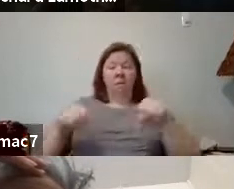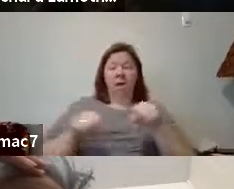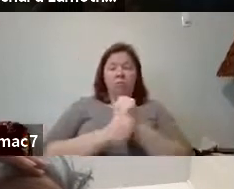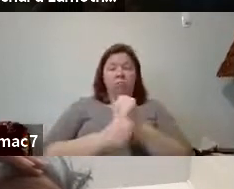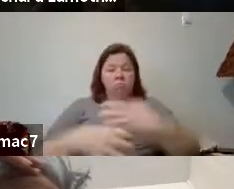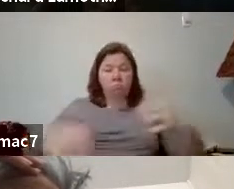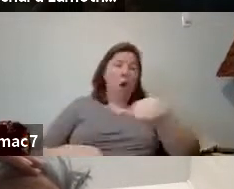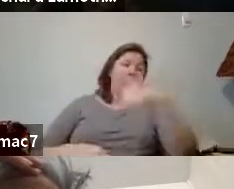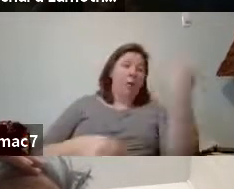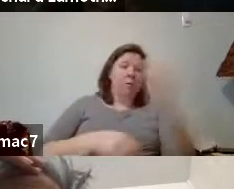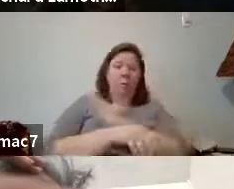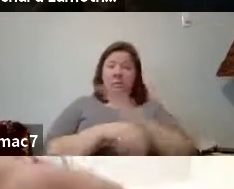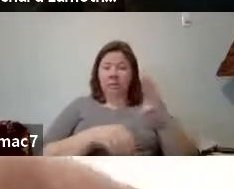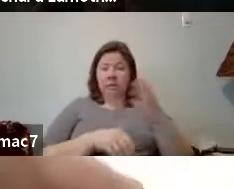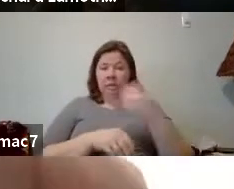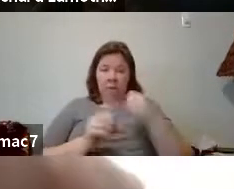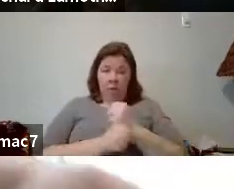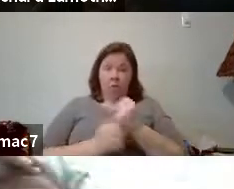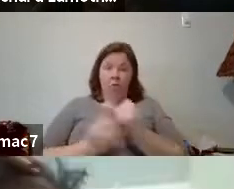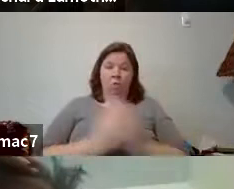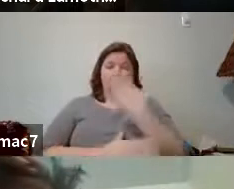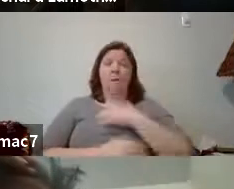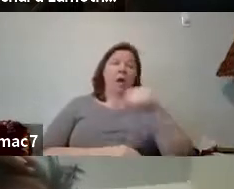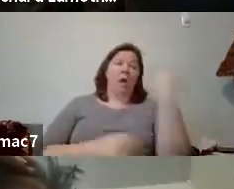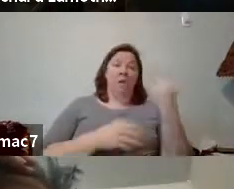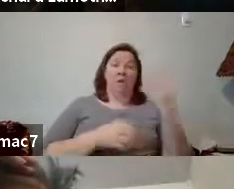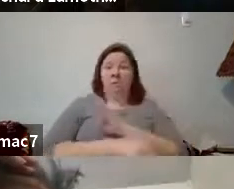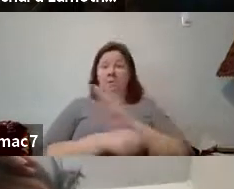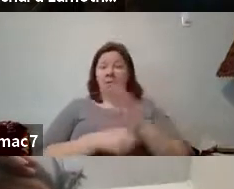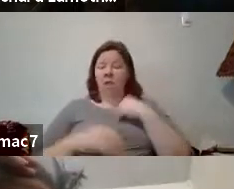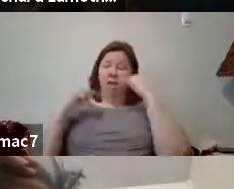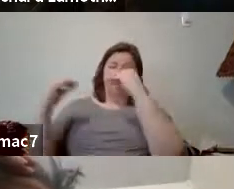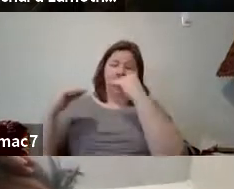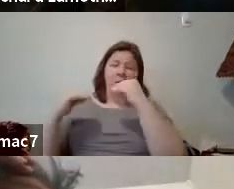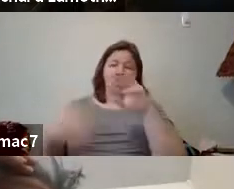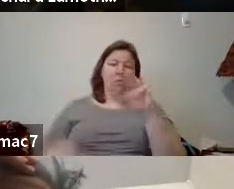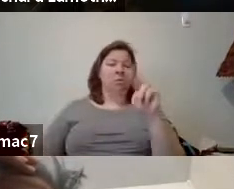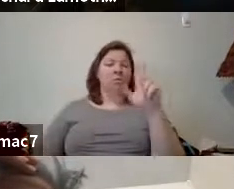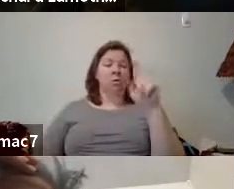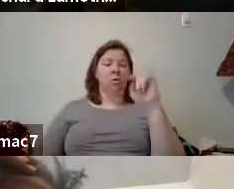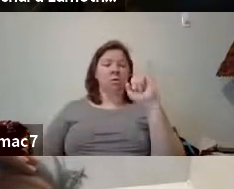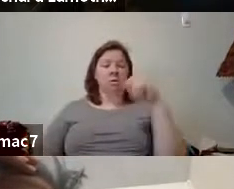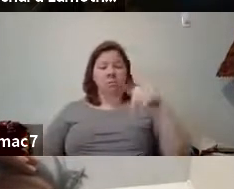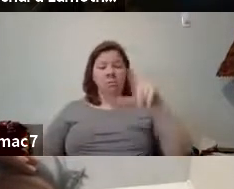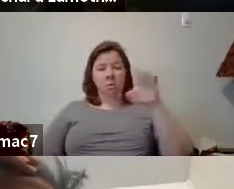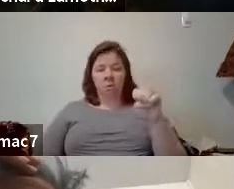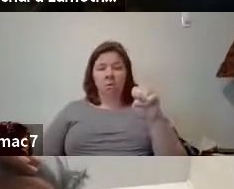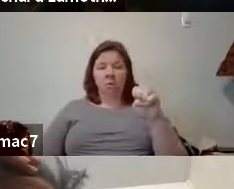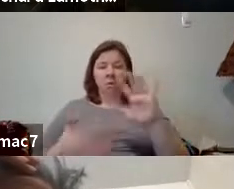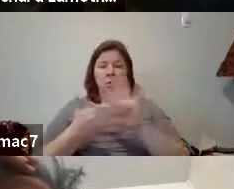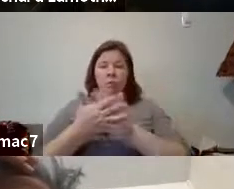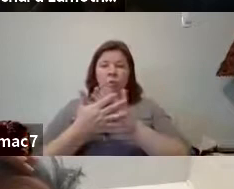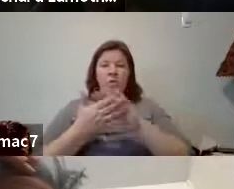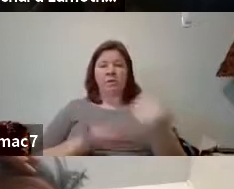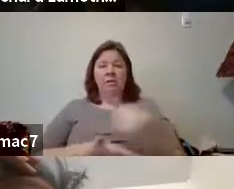initial reason for getting in was to grow my other businesses. I've been teaching something called multiple streams of income to dentists for about a